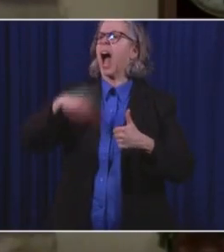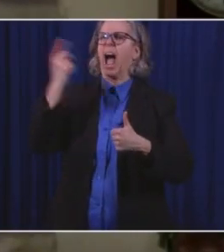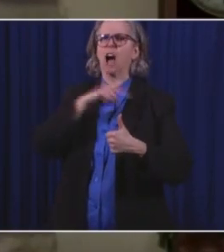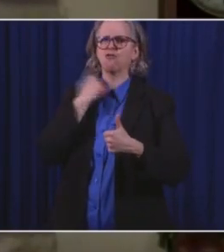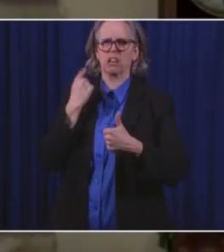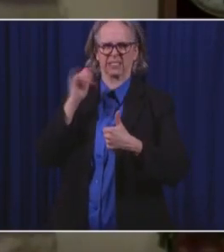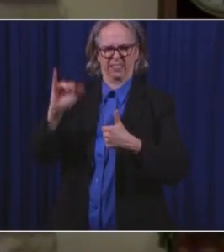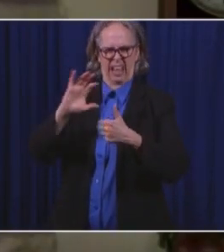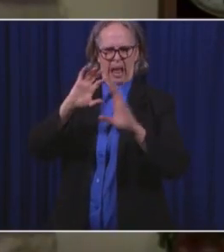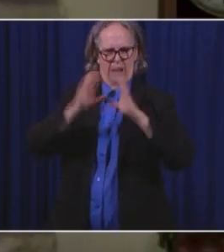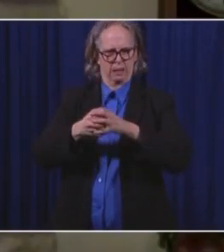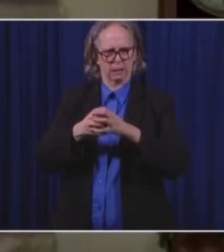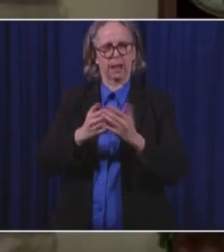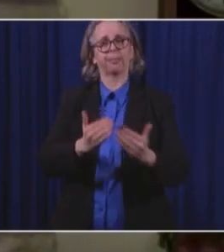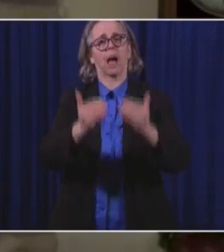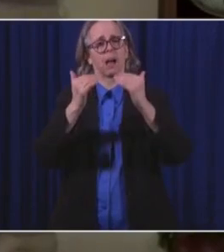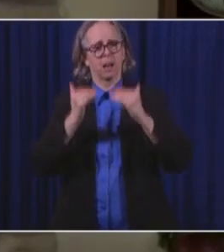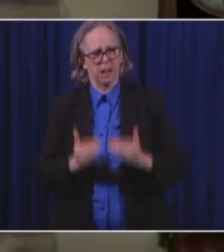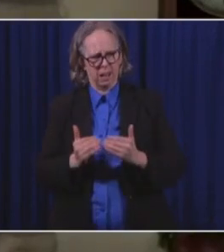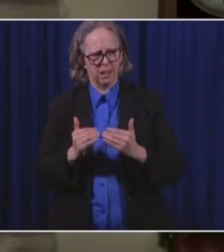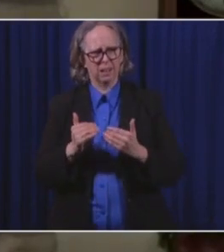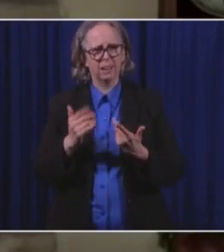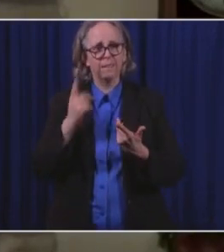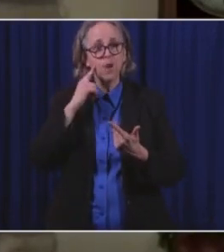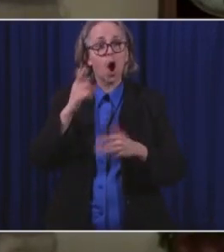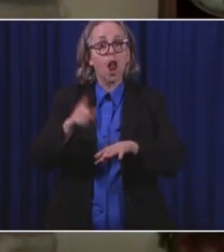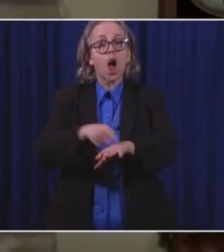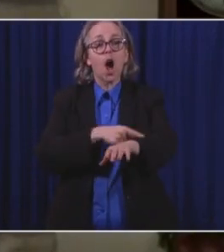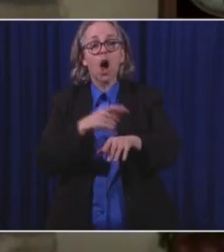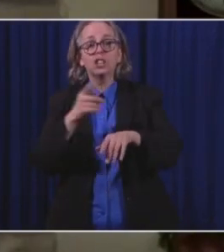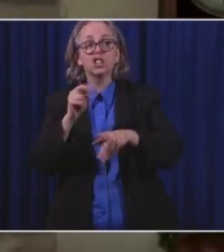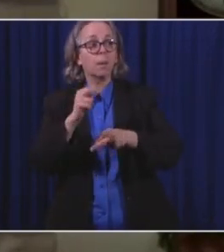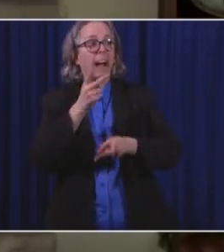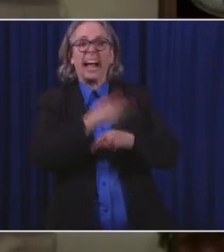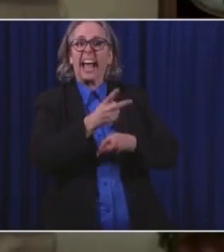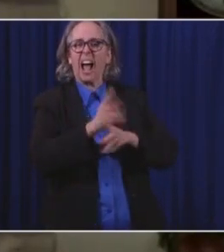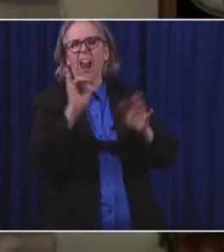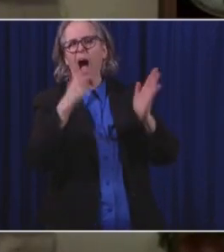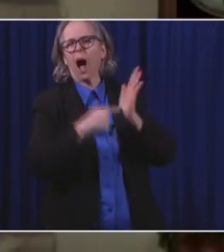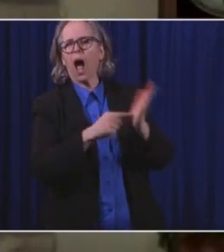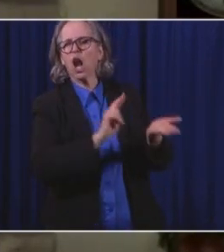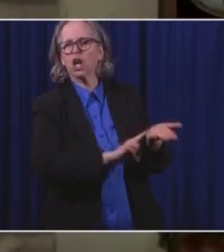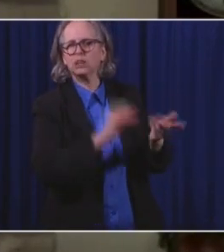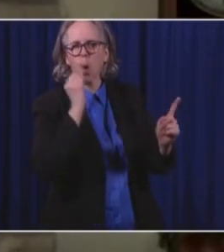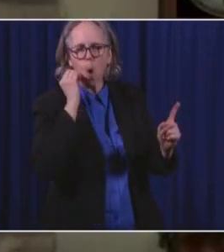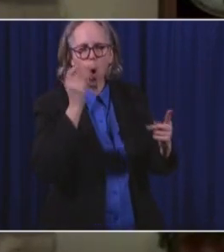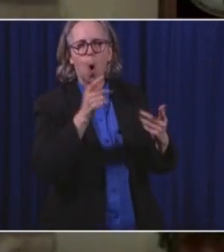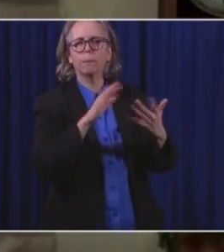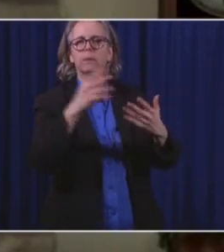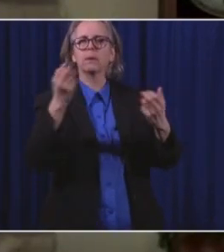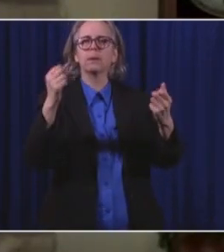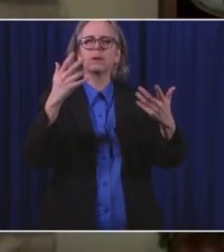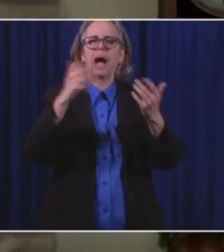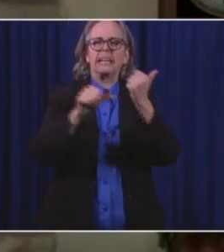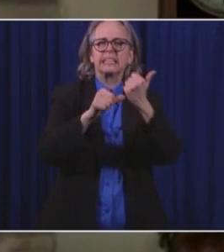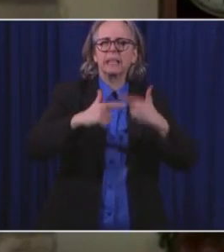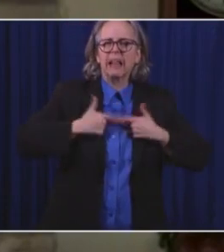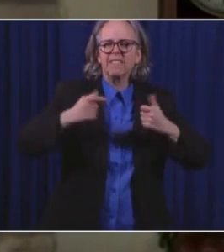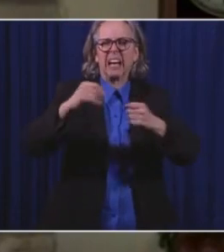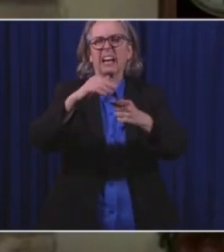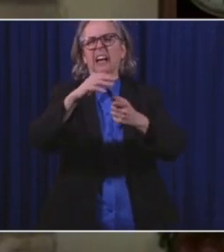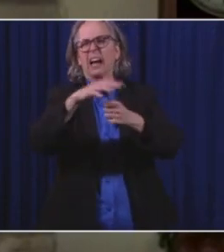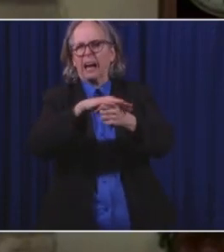care, we are operating under a restriction that we cannot start long-term care until the 21st of